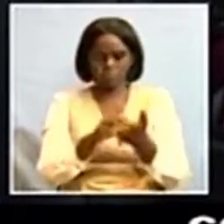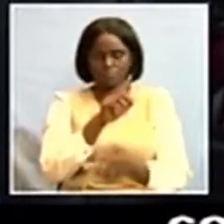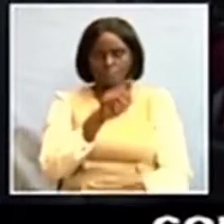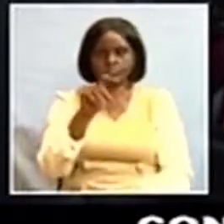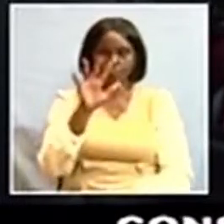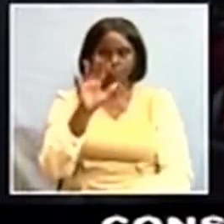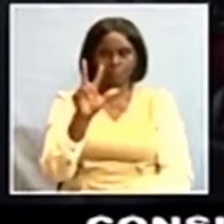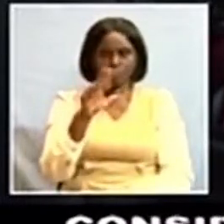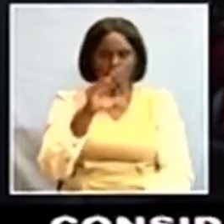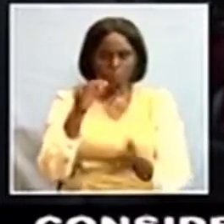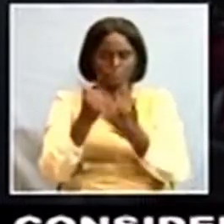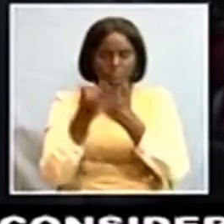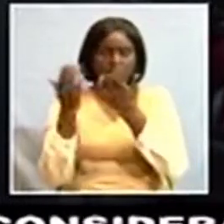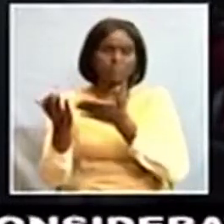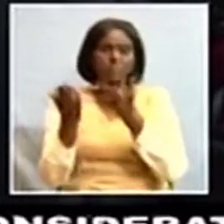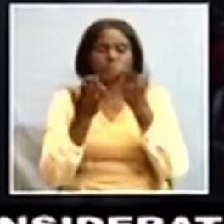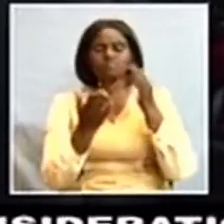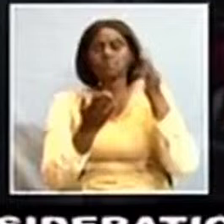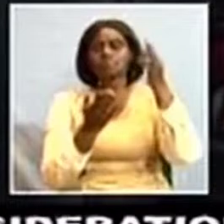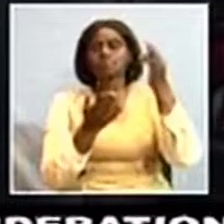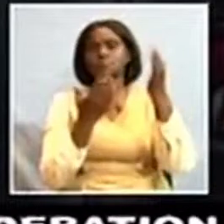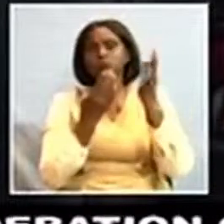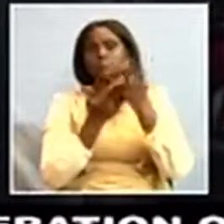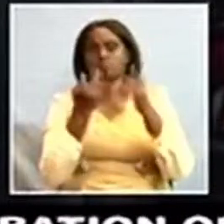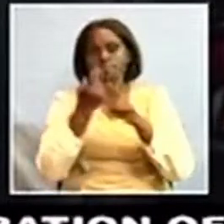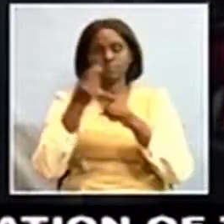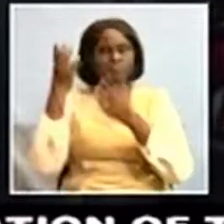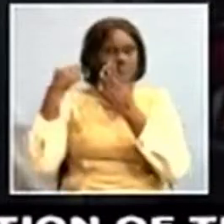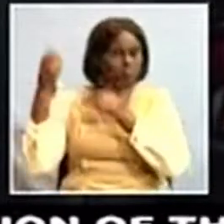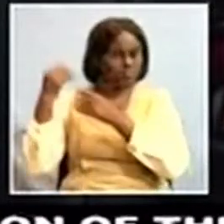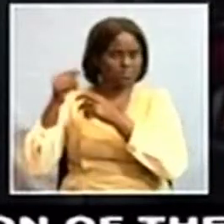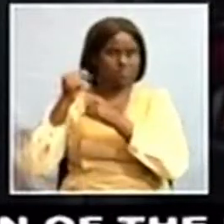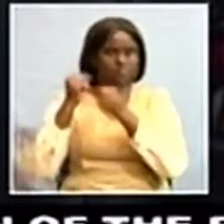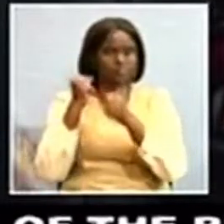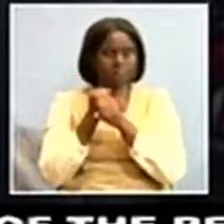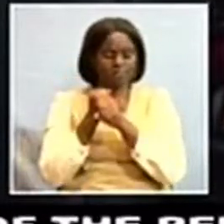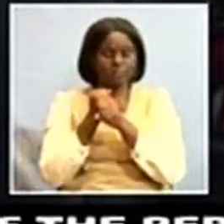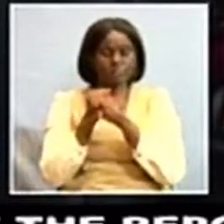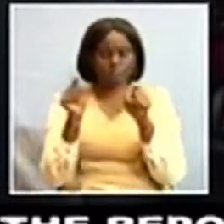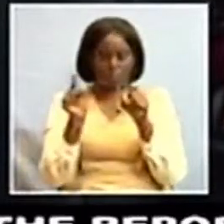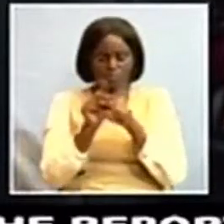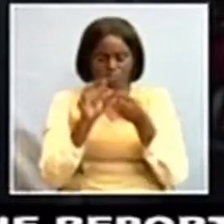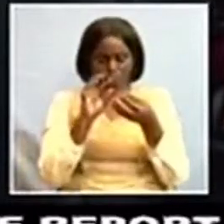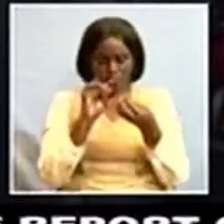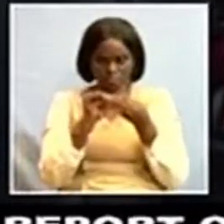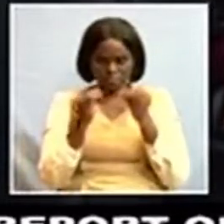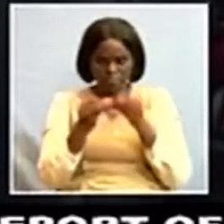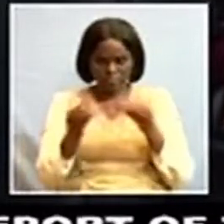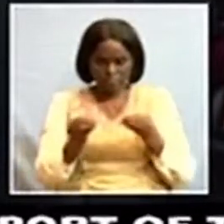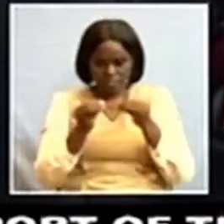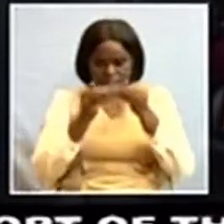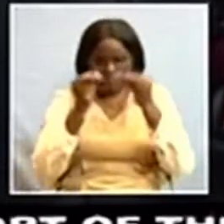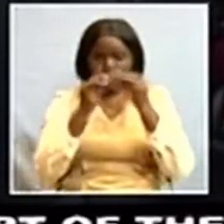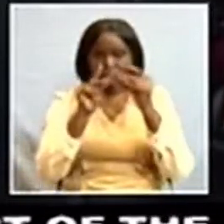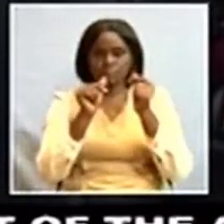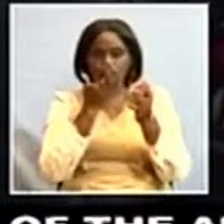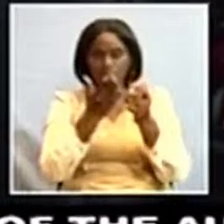3,594,153 were brought forward from the previous year, bringing the total funds available